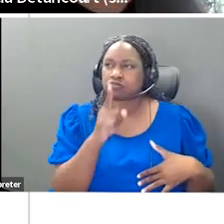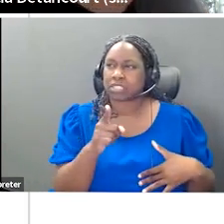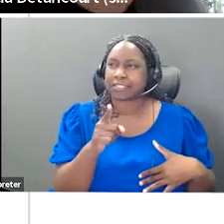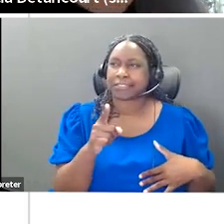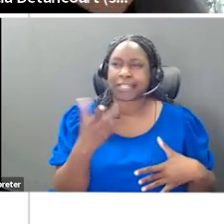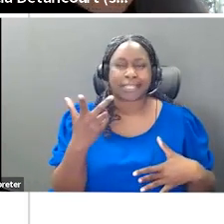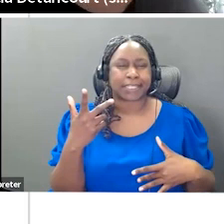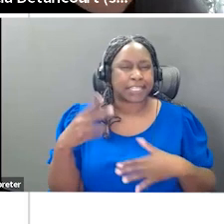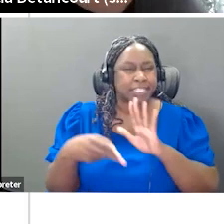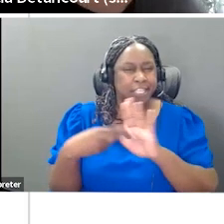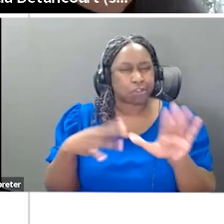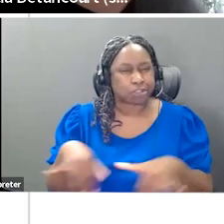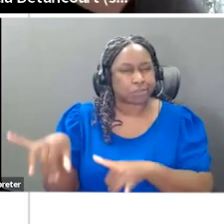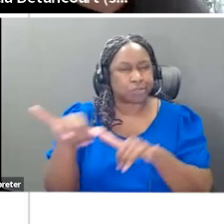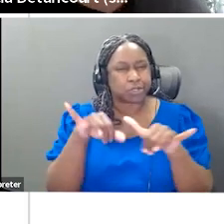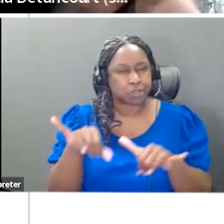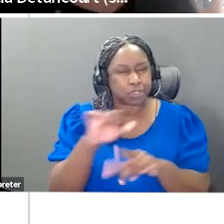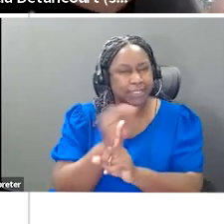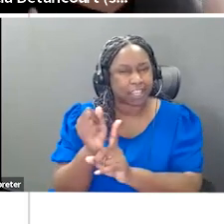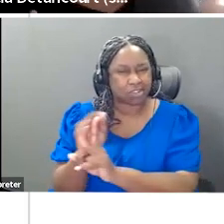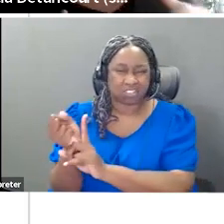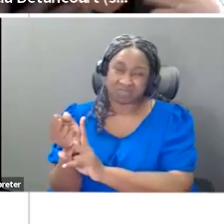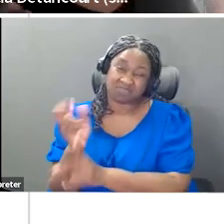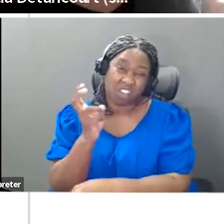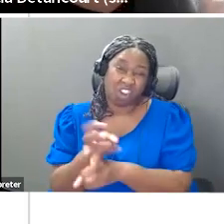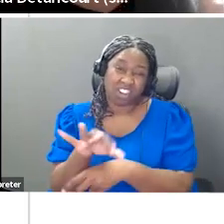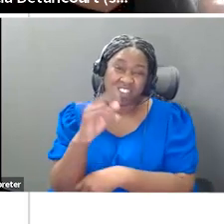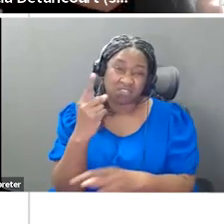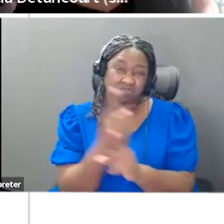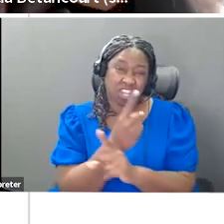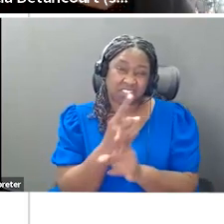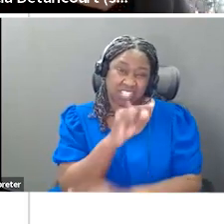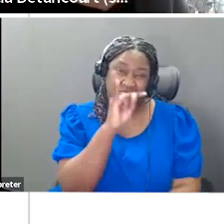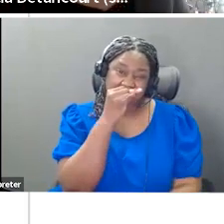of stereotypical scenarios. It's really hard to find just regular